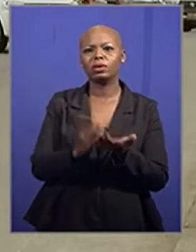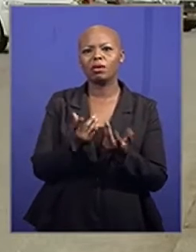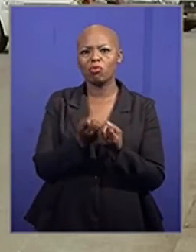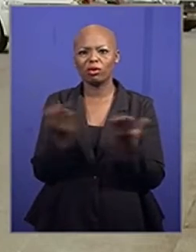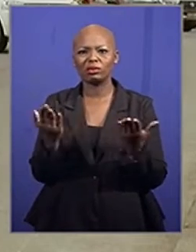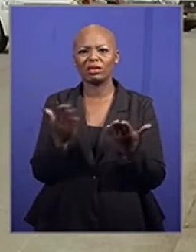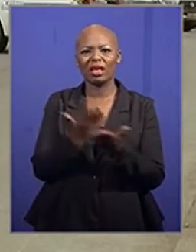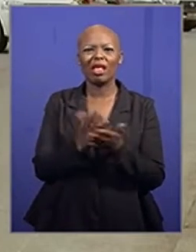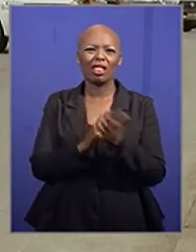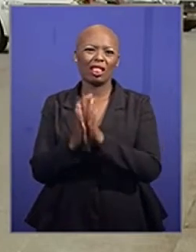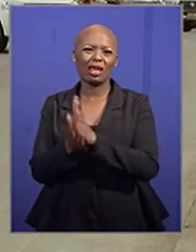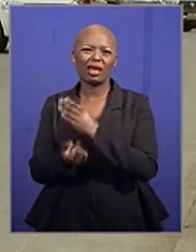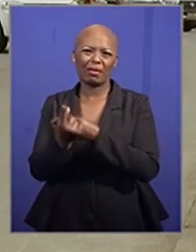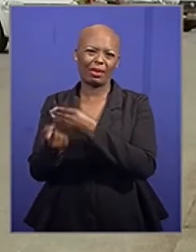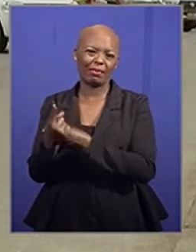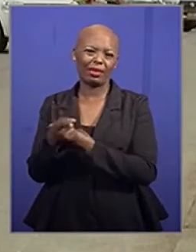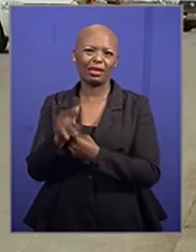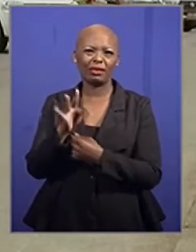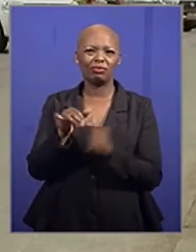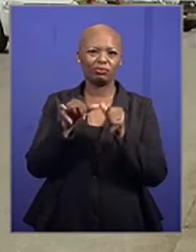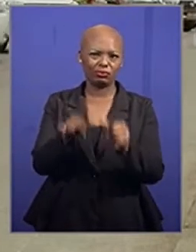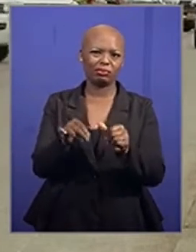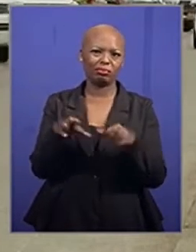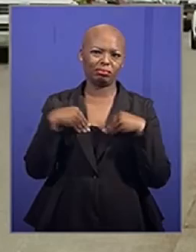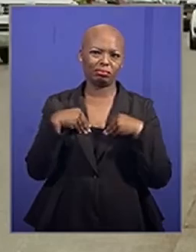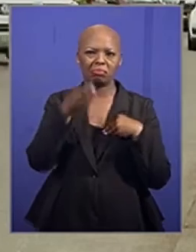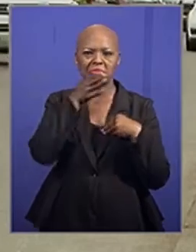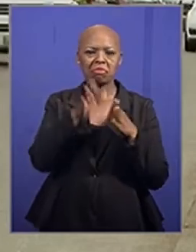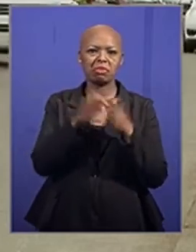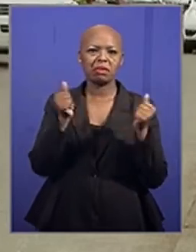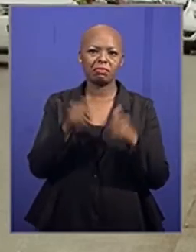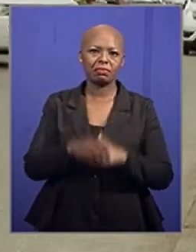Stimo, SABC News, Grasmere Toll Plaza, Johannesburg.